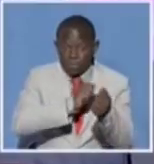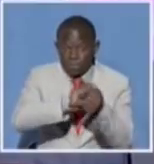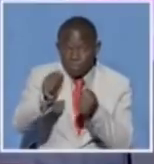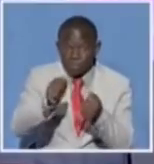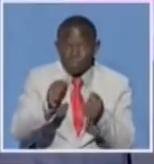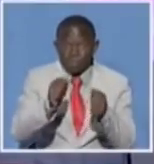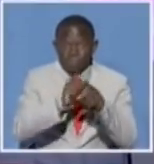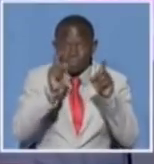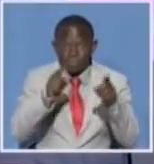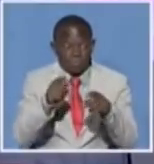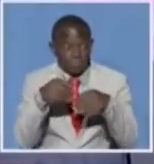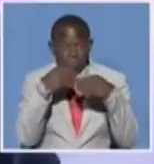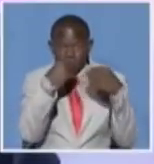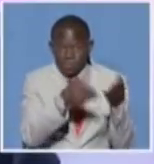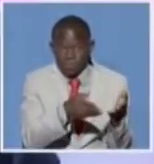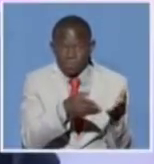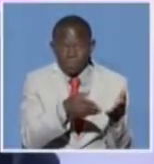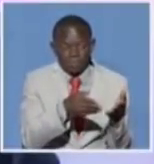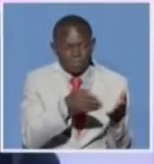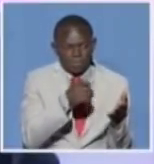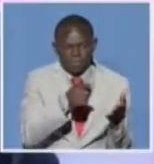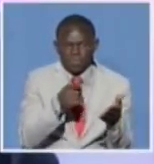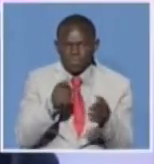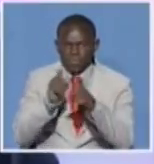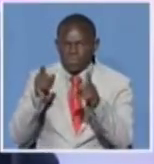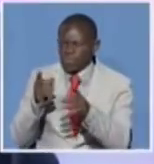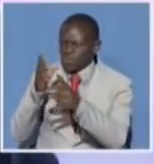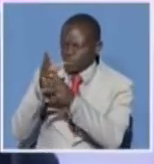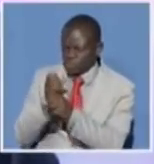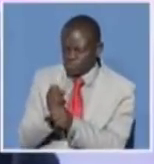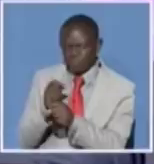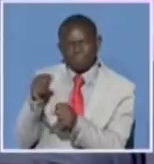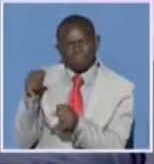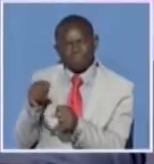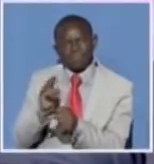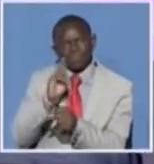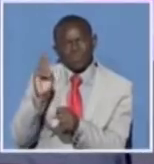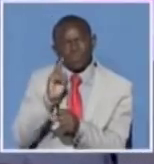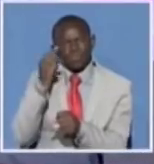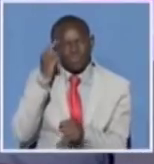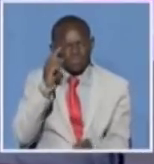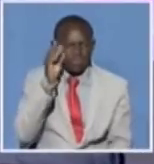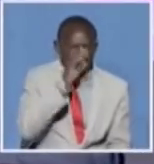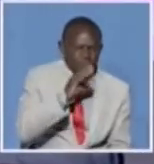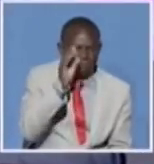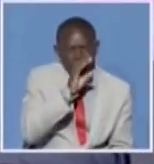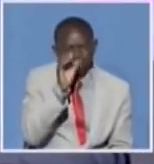further, studies, well, citizens may view that